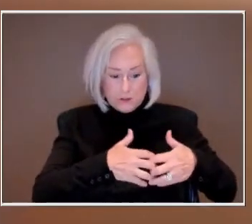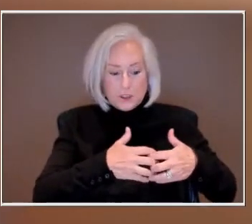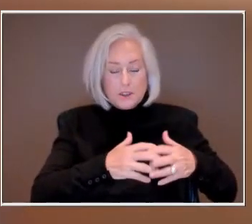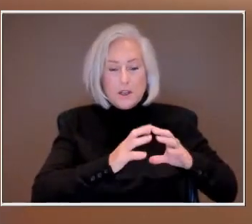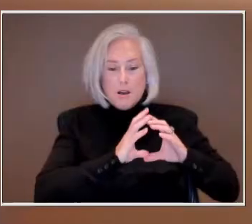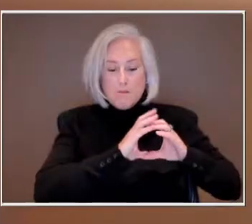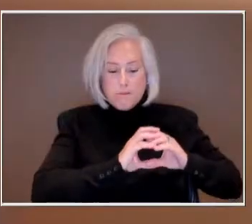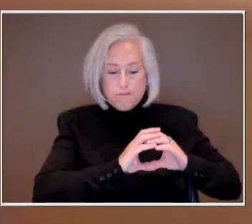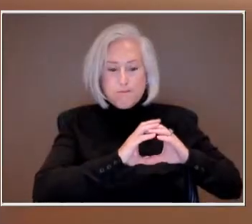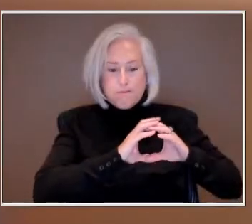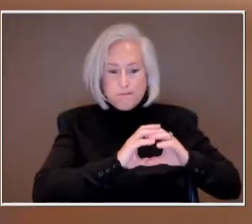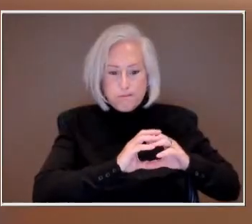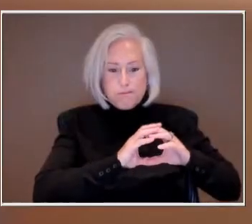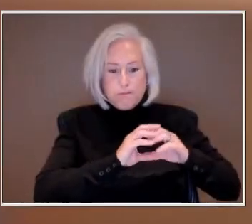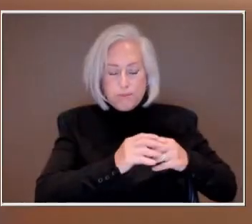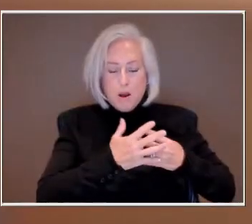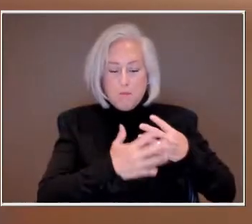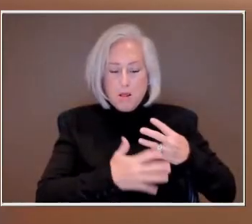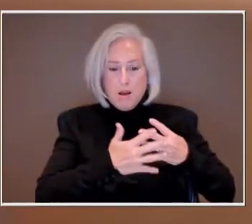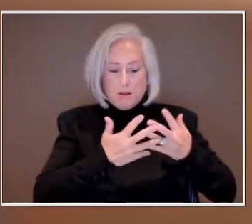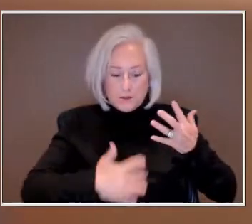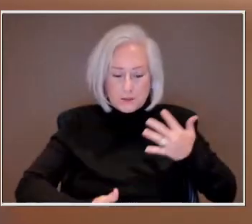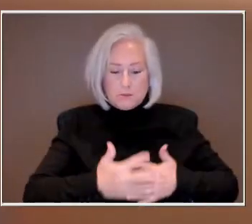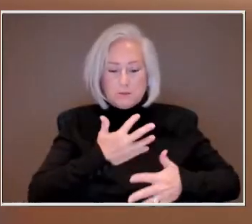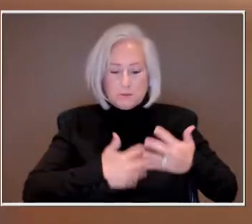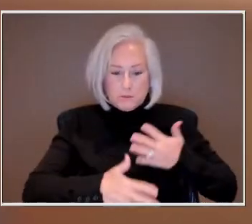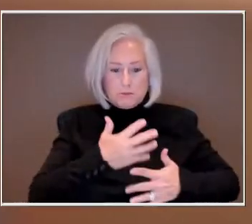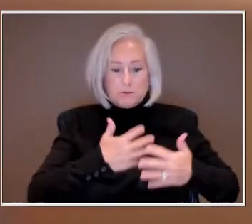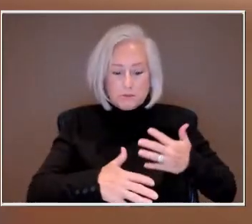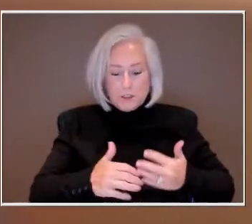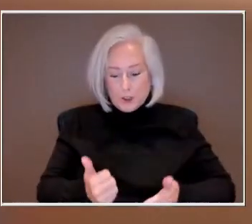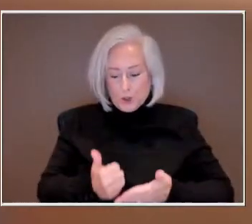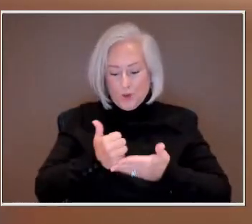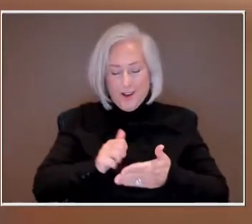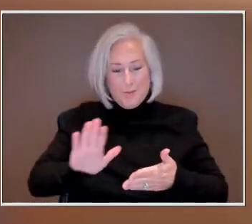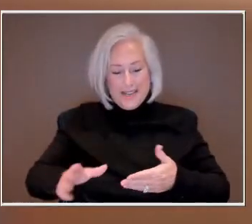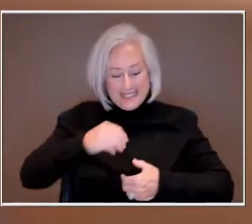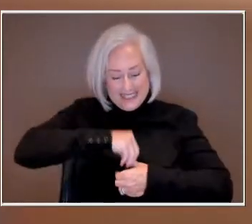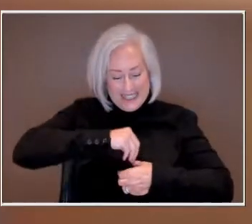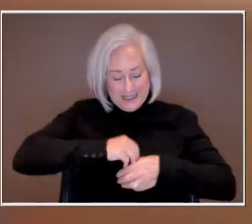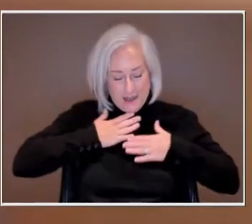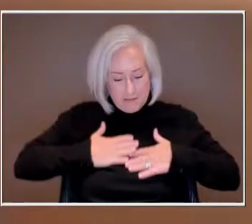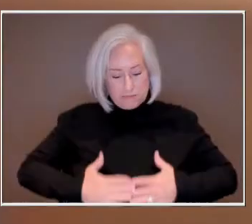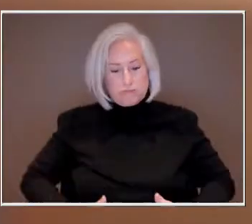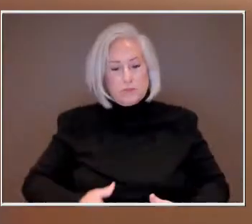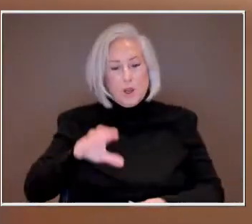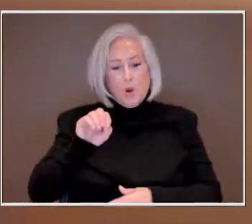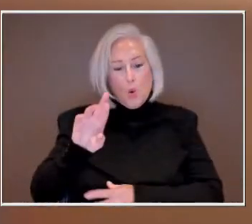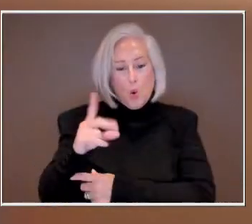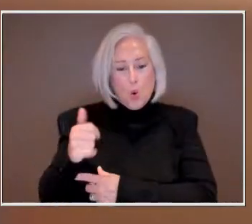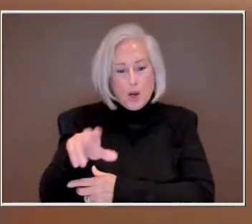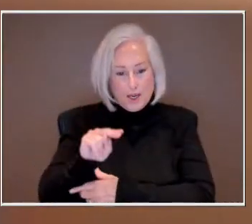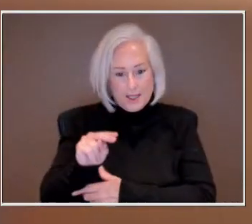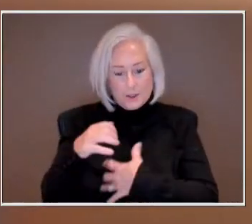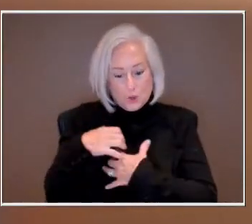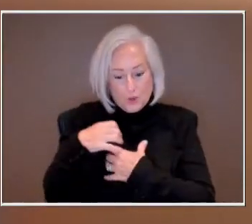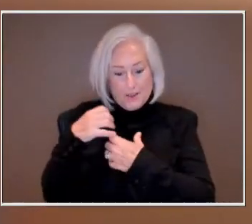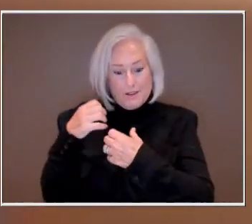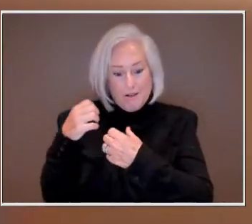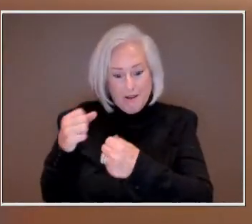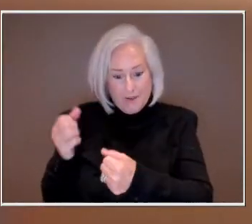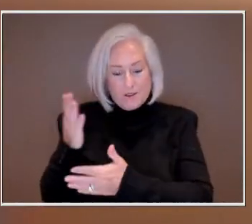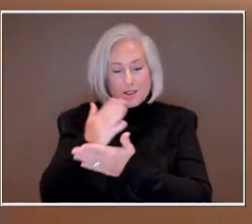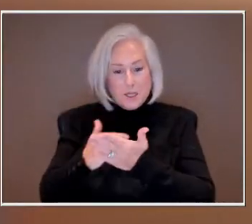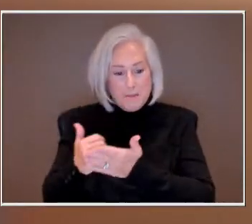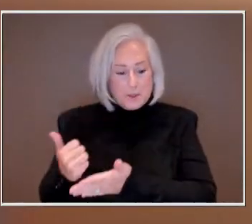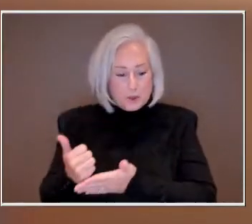him to stabilize before eventually needing a heart transplant. And so it was really based on how sick he was when he came in that kind of necessitated